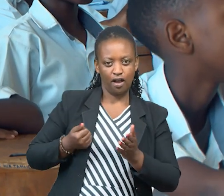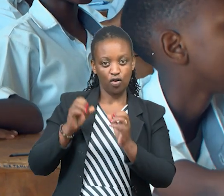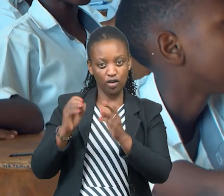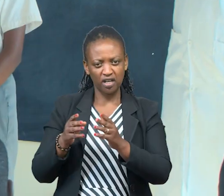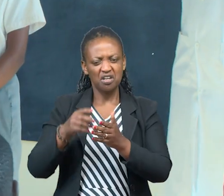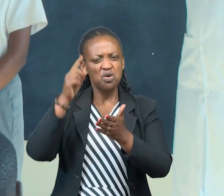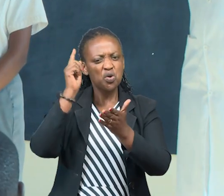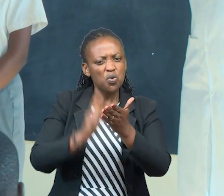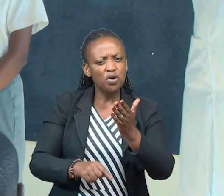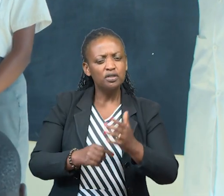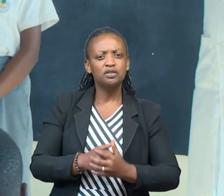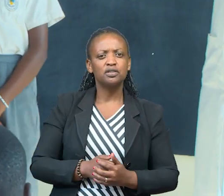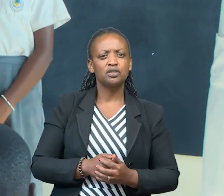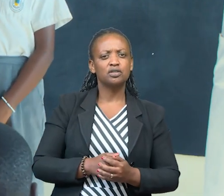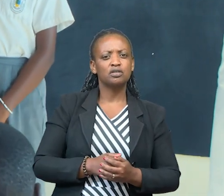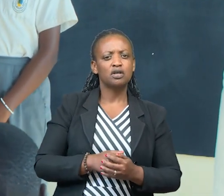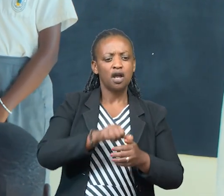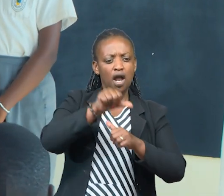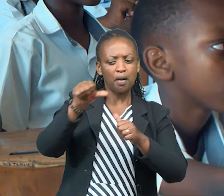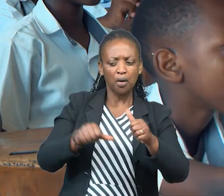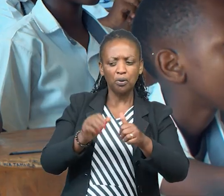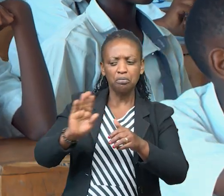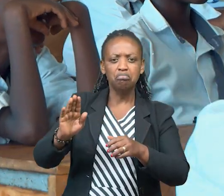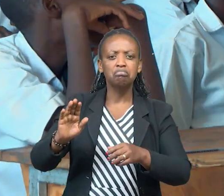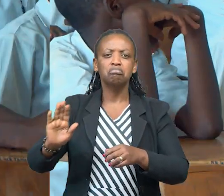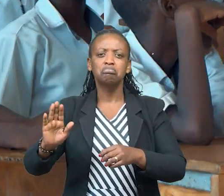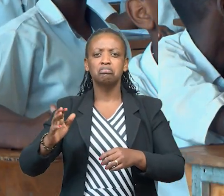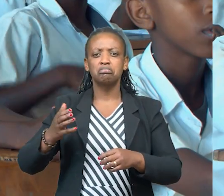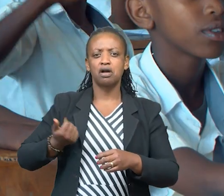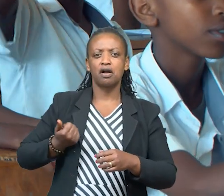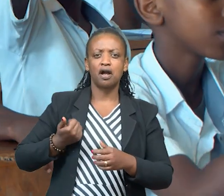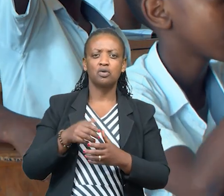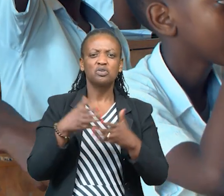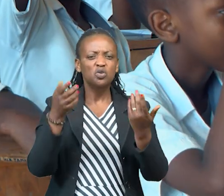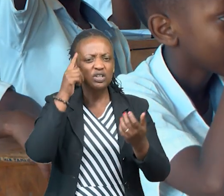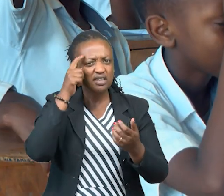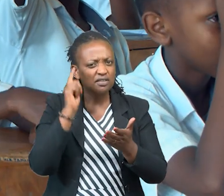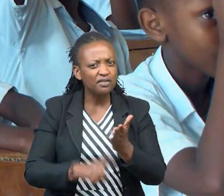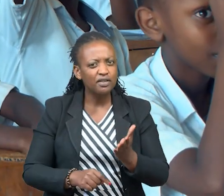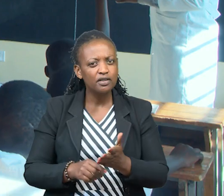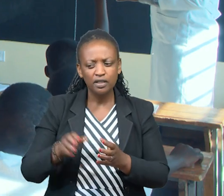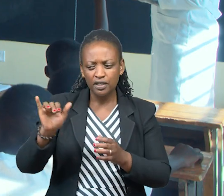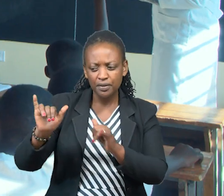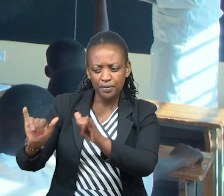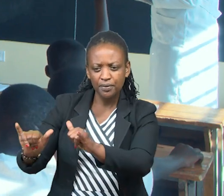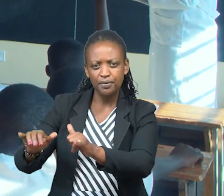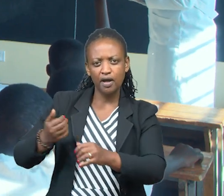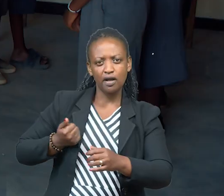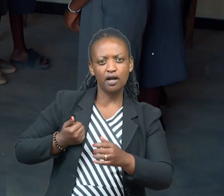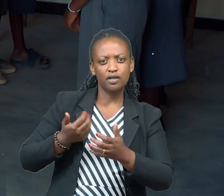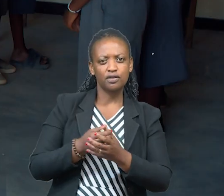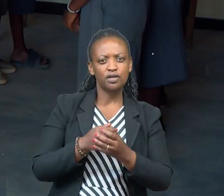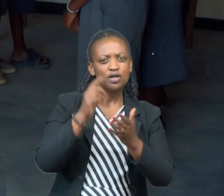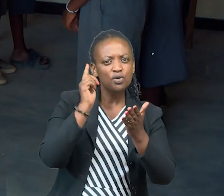a girl. Okay. What do you notice about the remaining girls? Kamujisha? The remaining girls